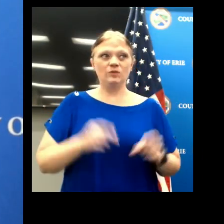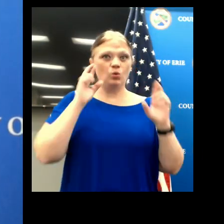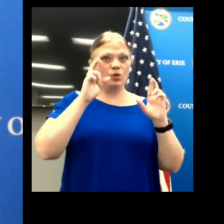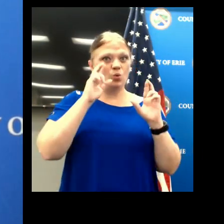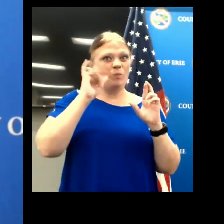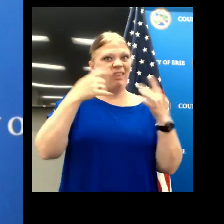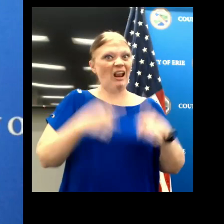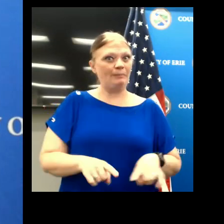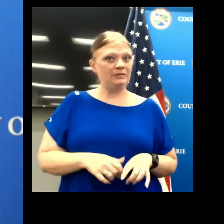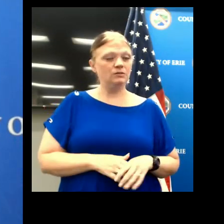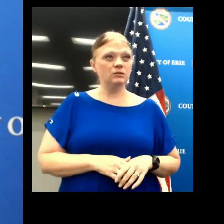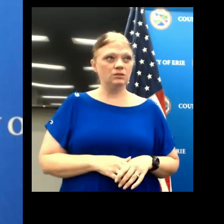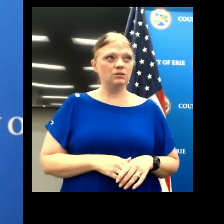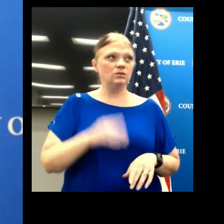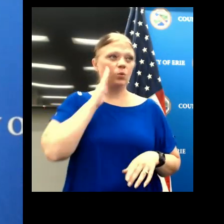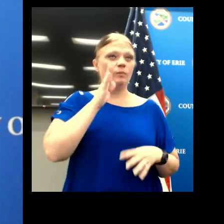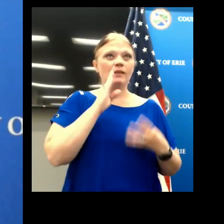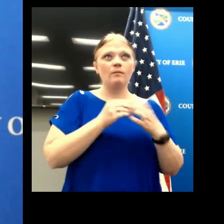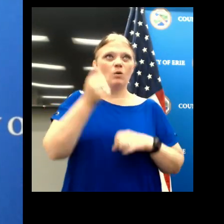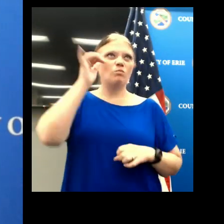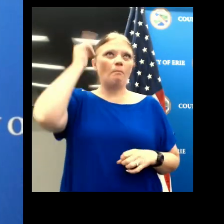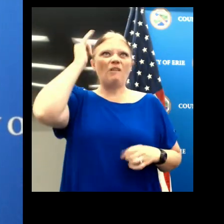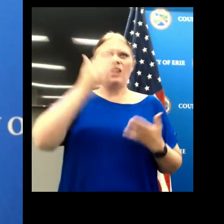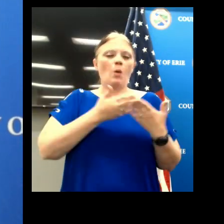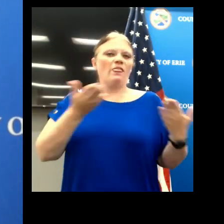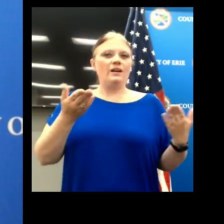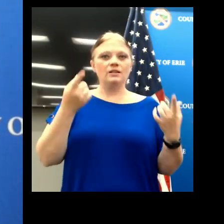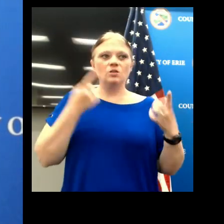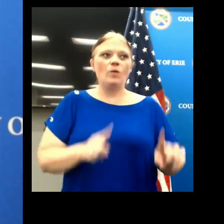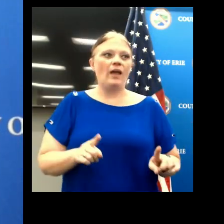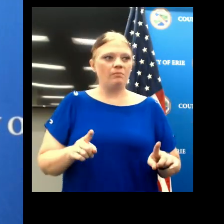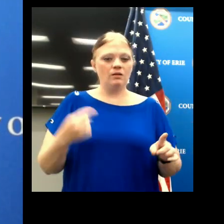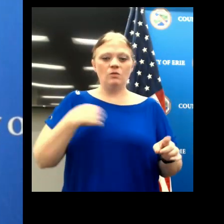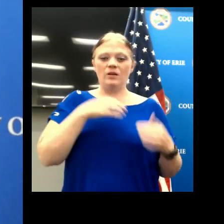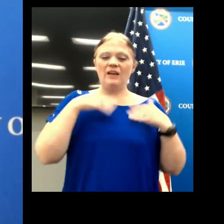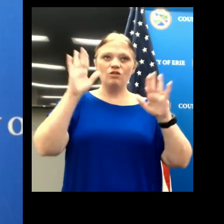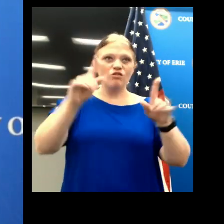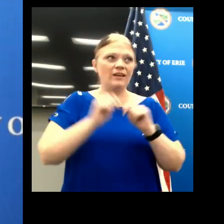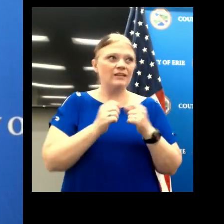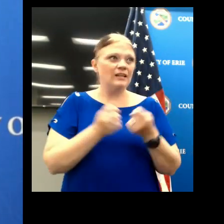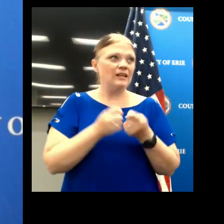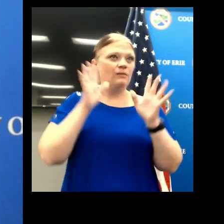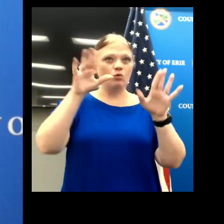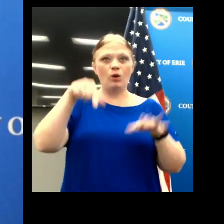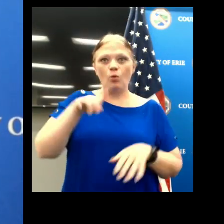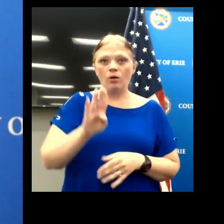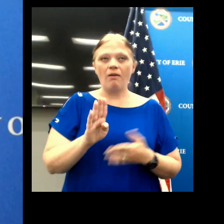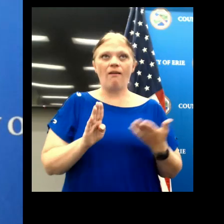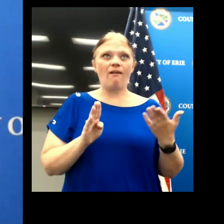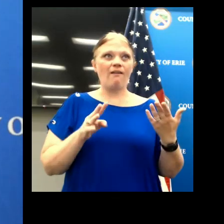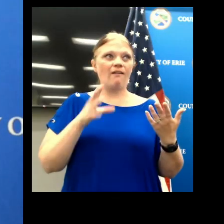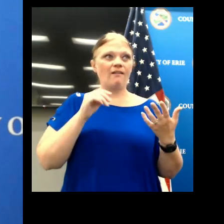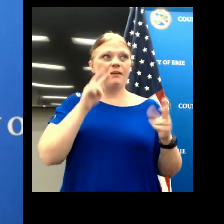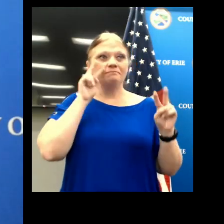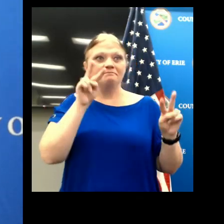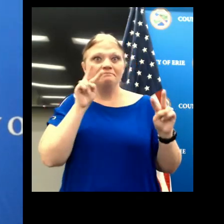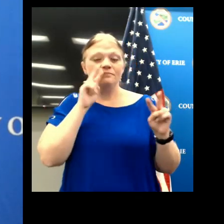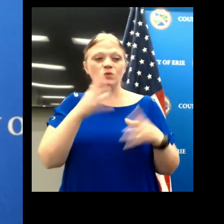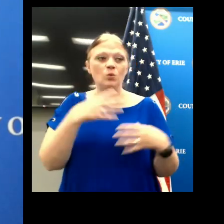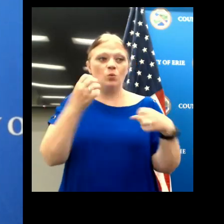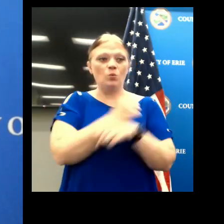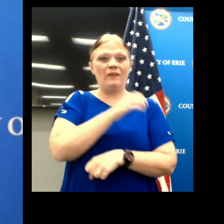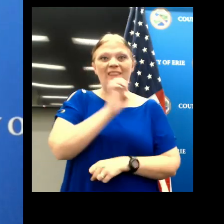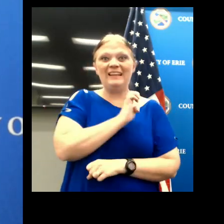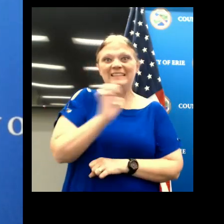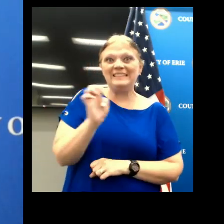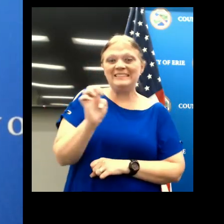that happens. It would be the most Buffalo thing to happen, that we have this great team with a great quarterback and looking to win the AFC East, and then